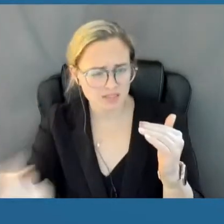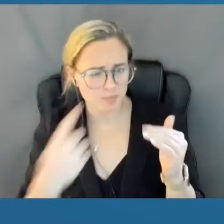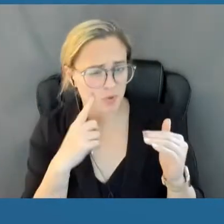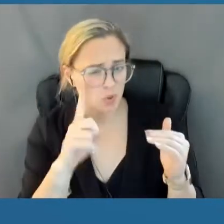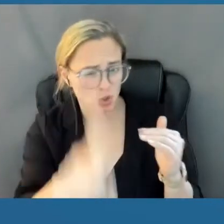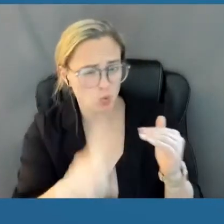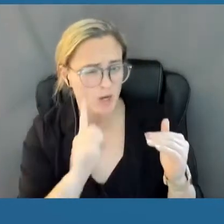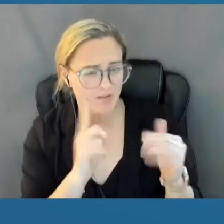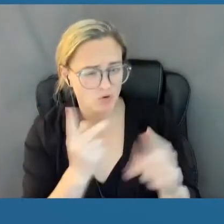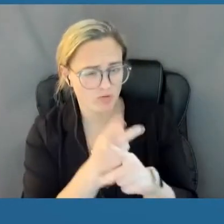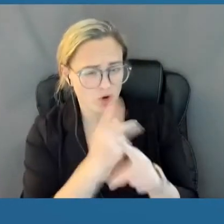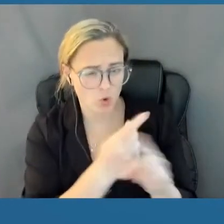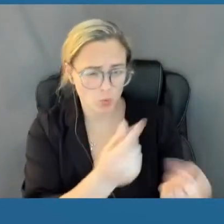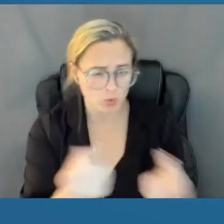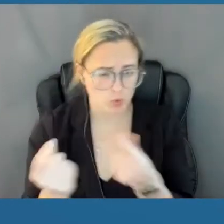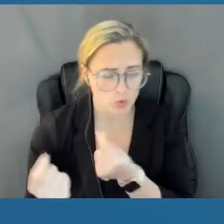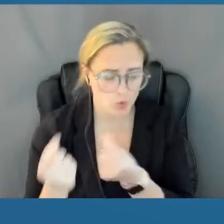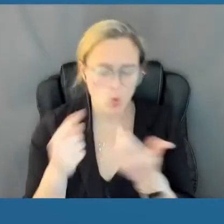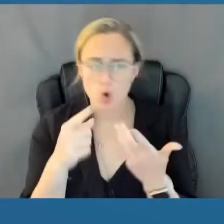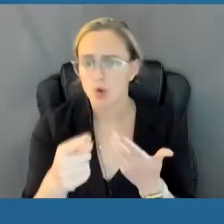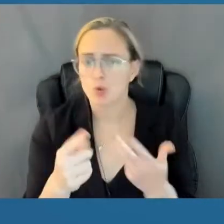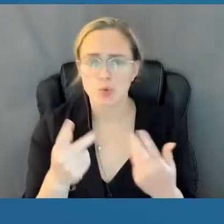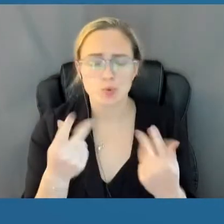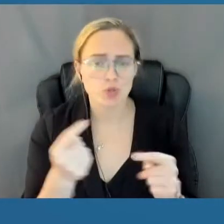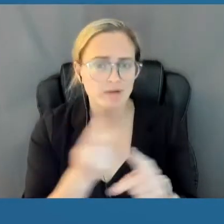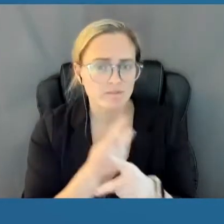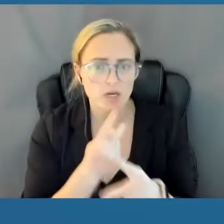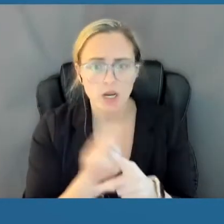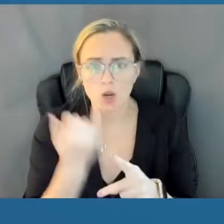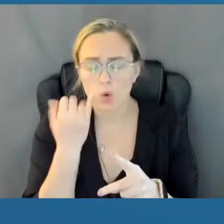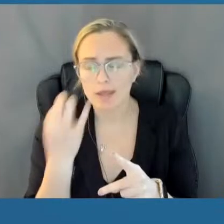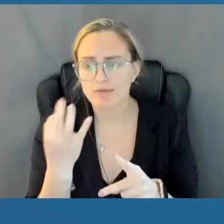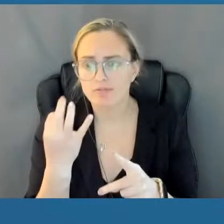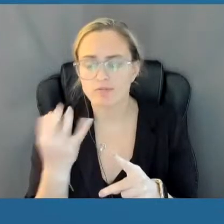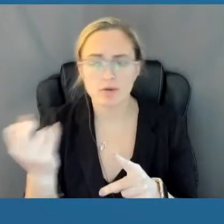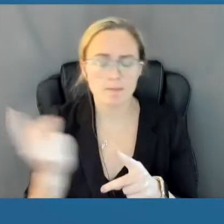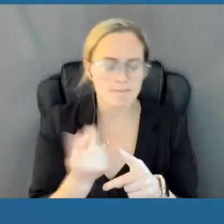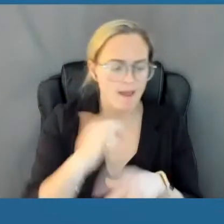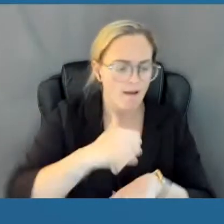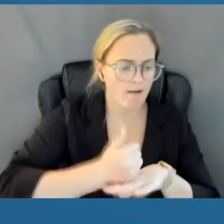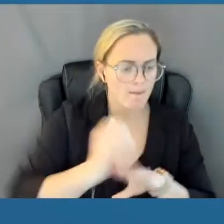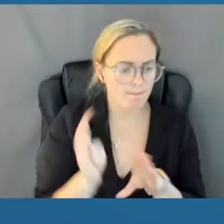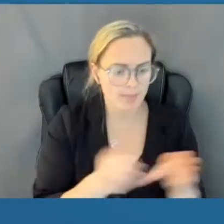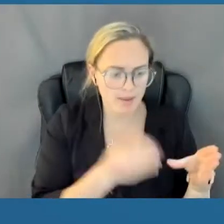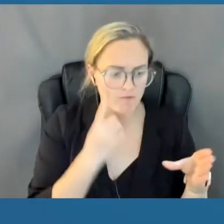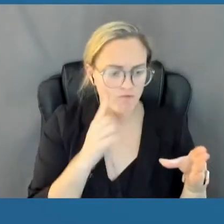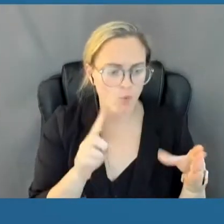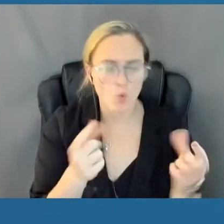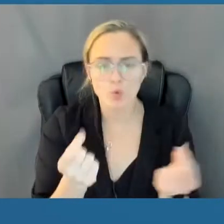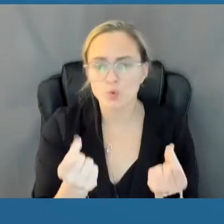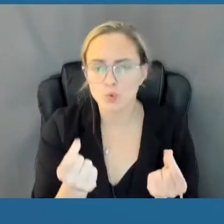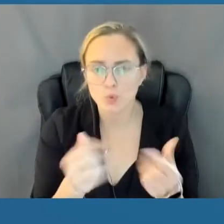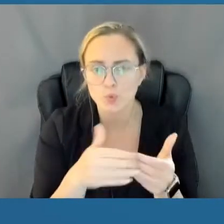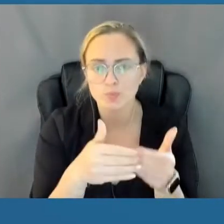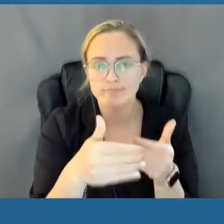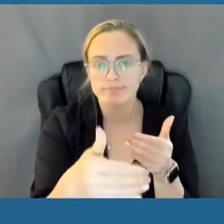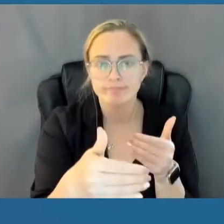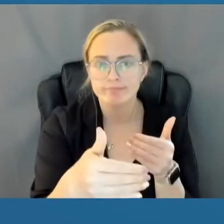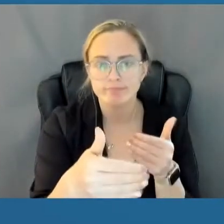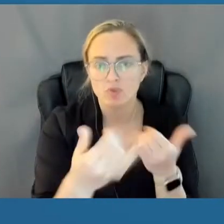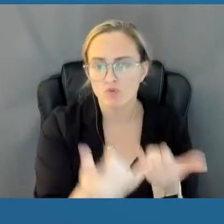with. So, are you looking at, if you come back, kind of creating a plan for what to do, in the